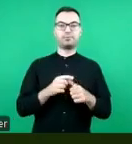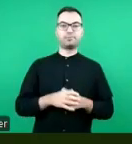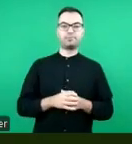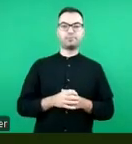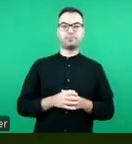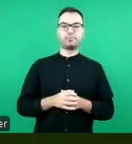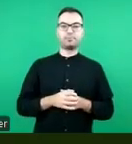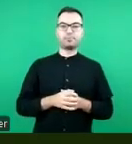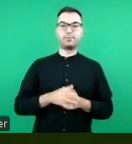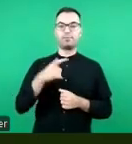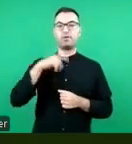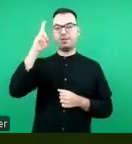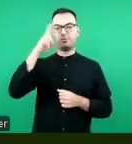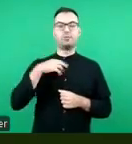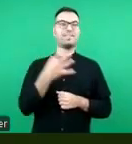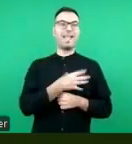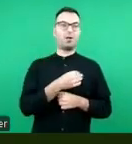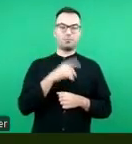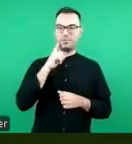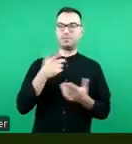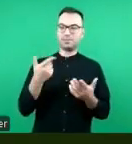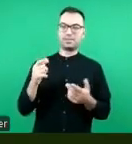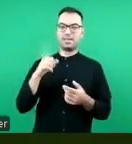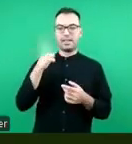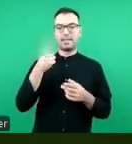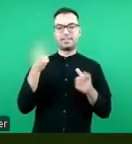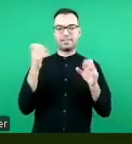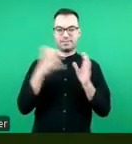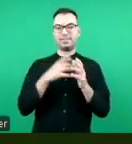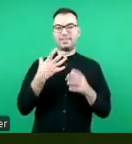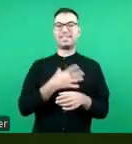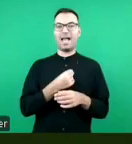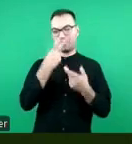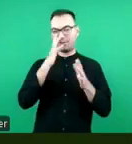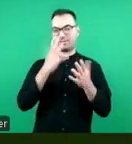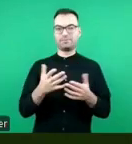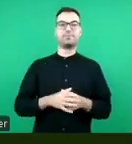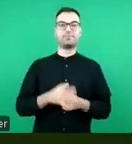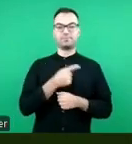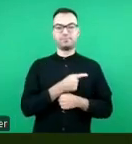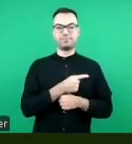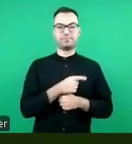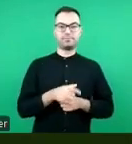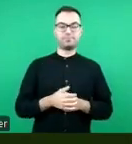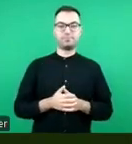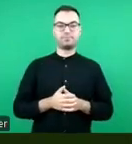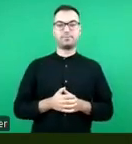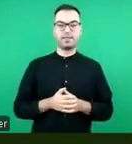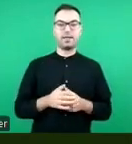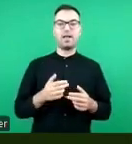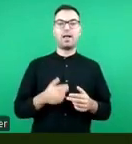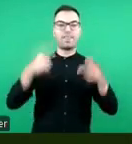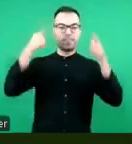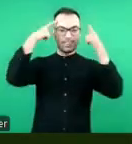mammal institute, I thought it's good to have at least one slide with a mammal here. So that's the Barbus tailbat, which